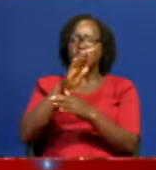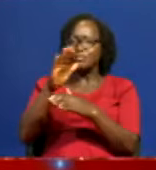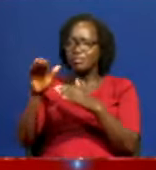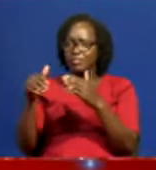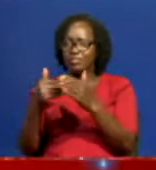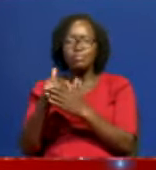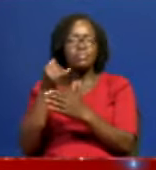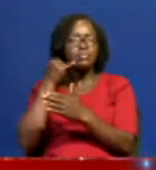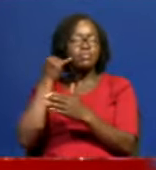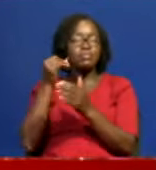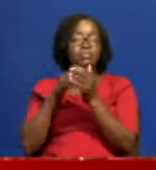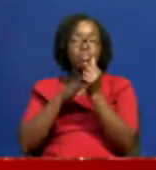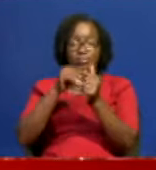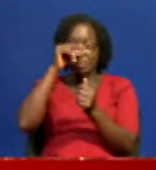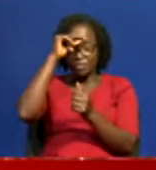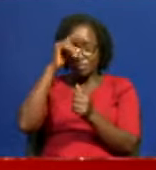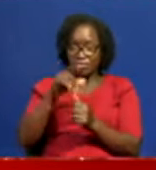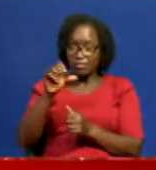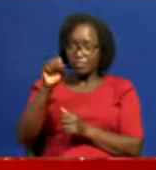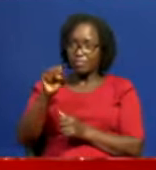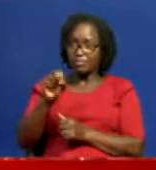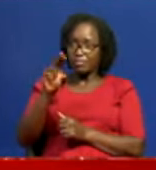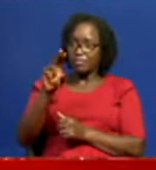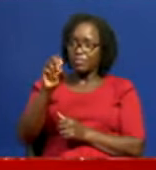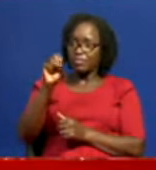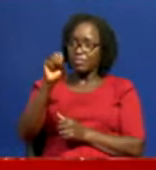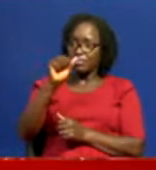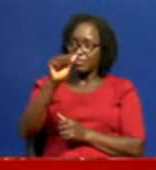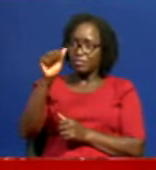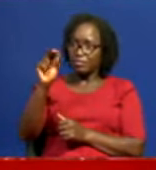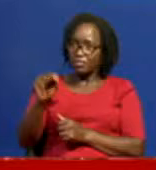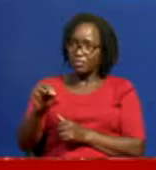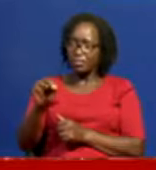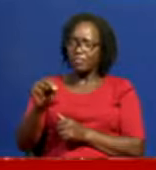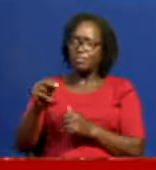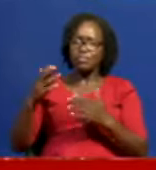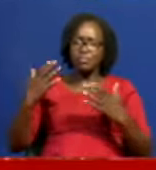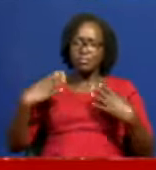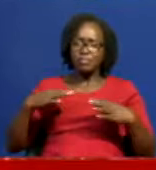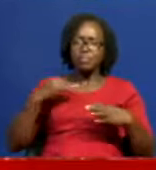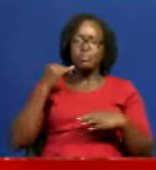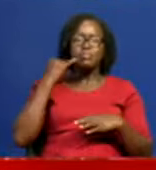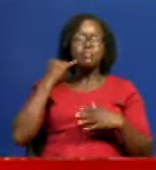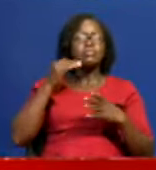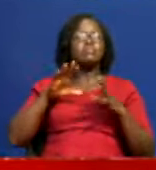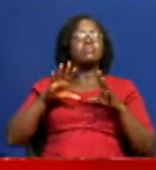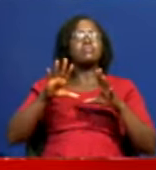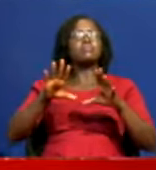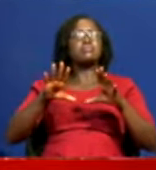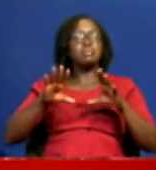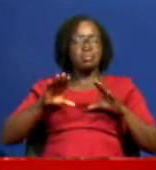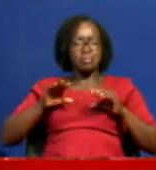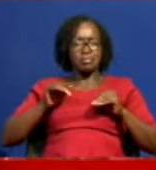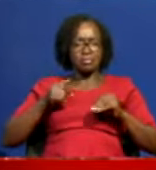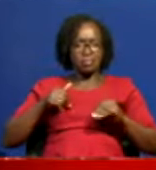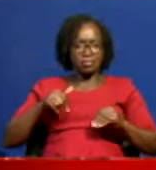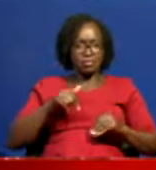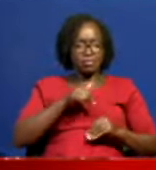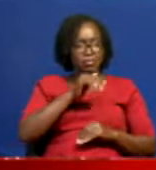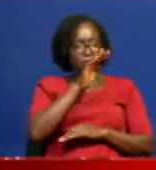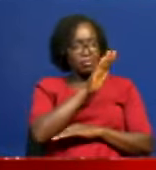Nakuru wakiongozwa na governor wetu Susan na wananchi wa Nakuru kwa kutupokea jioni ya